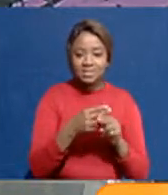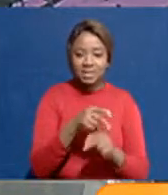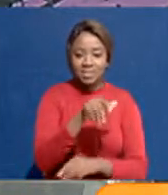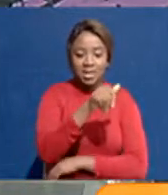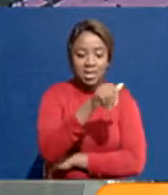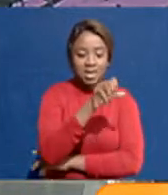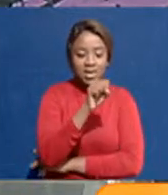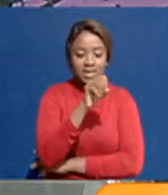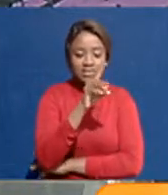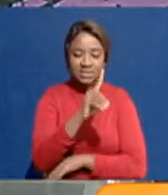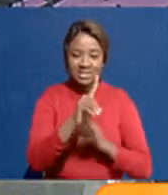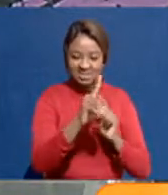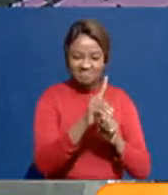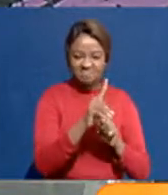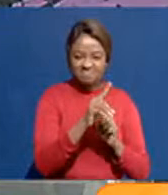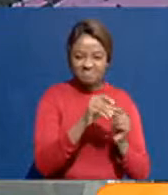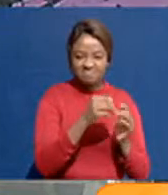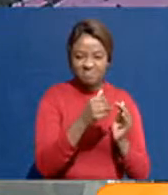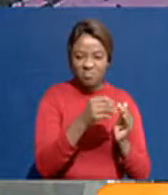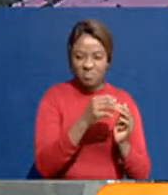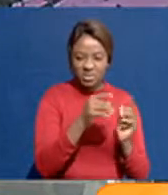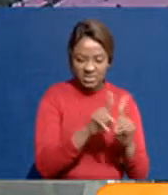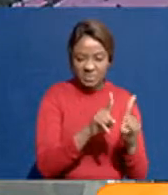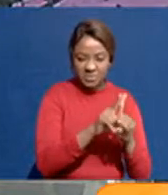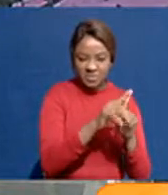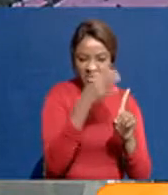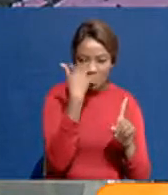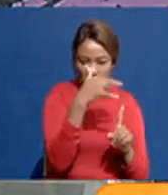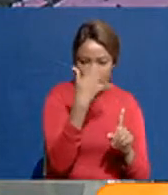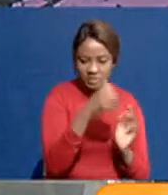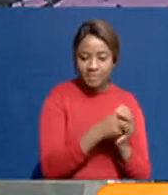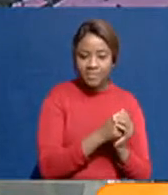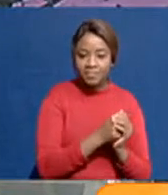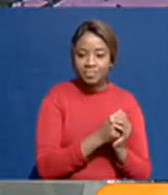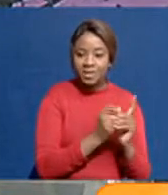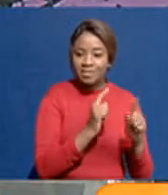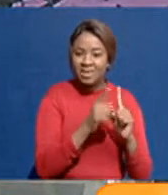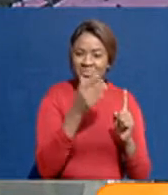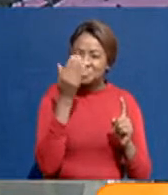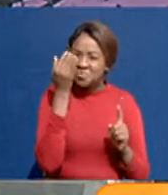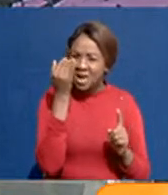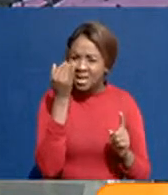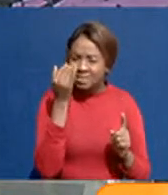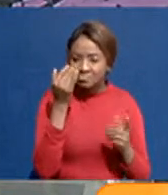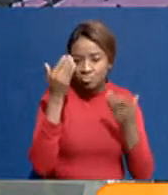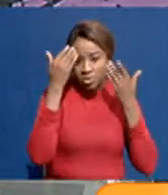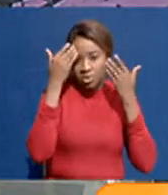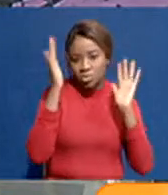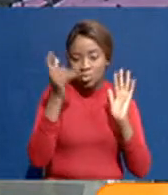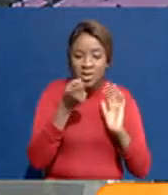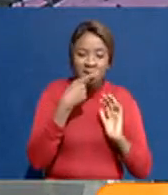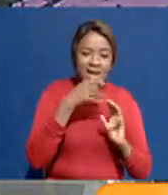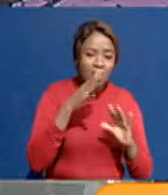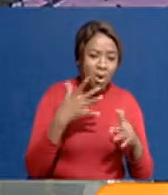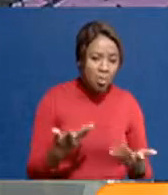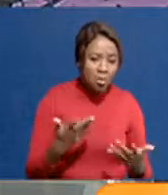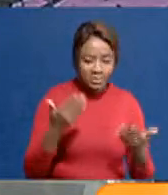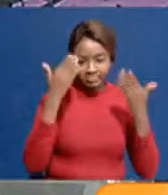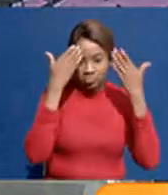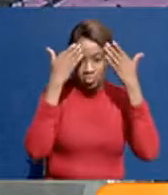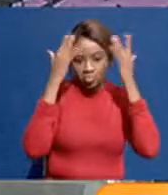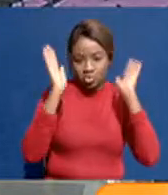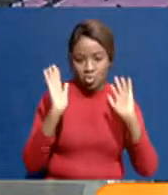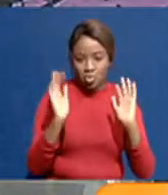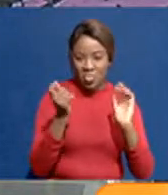ASD, is still a mystery with no known cause and little formal treatments. But here's what we know